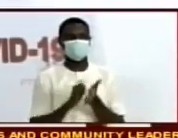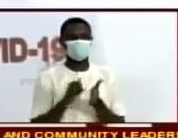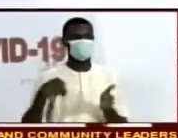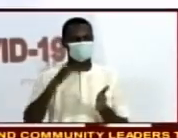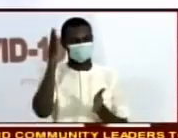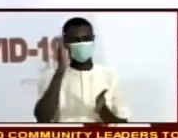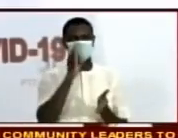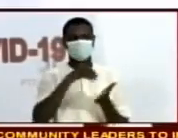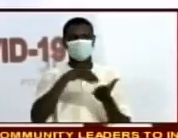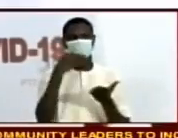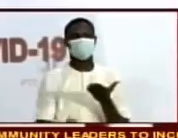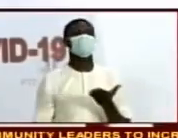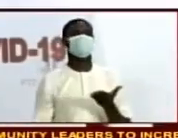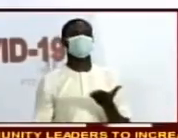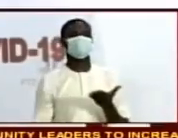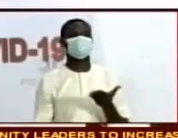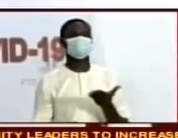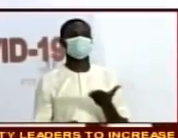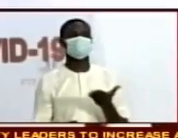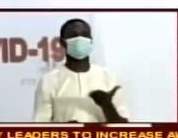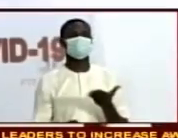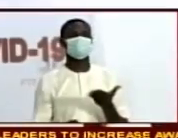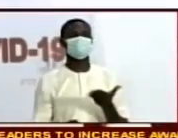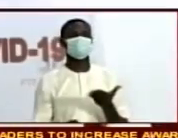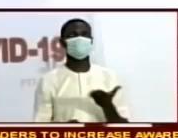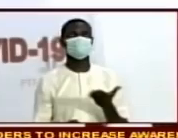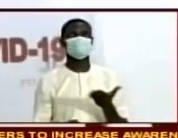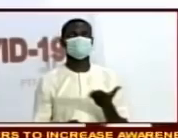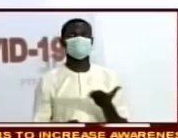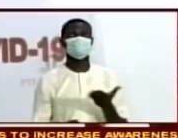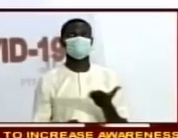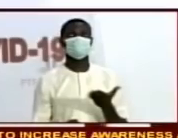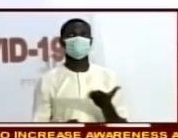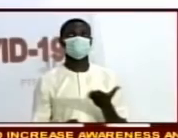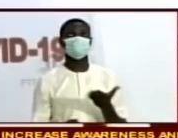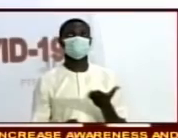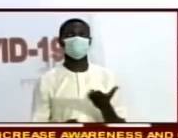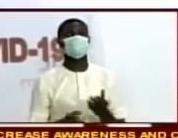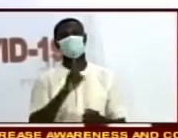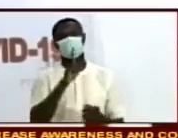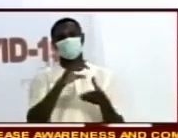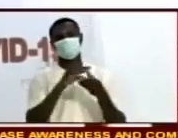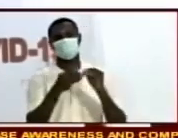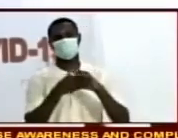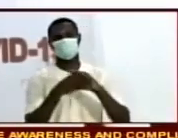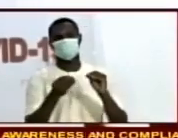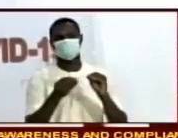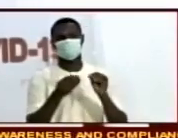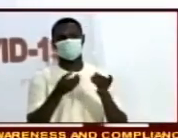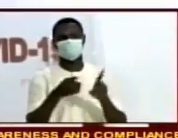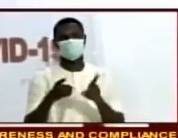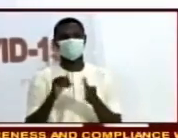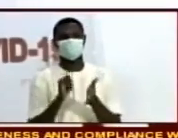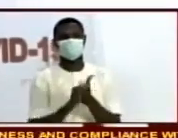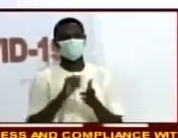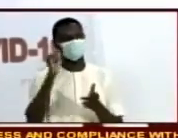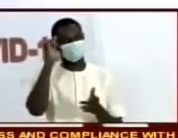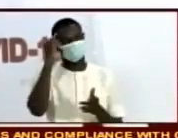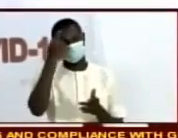great loss from that point of view. A trending story at the moment is that the government has not